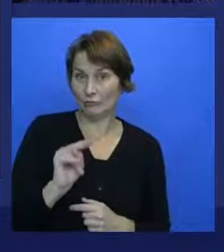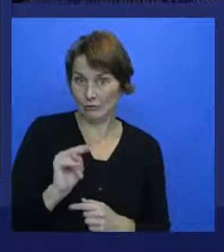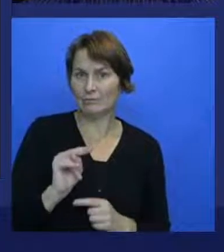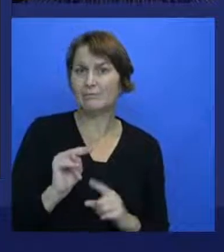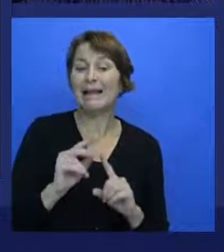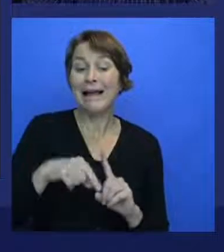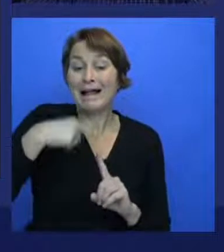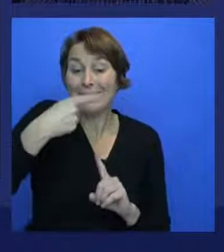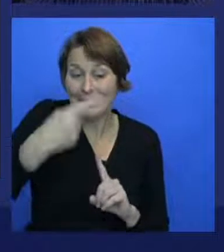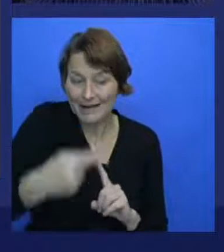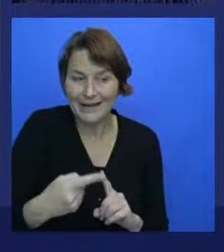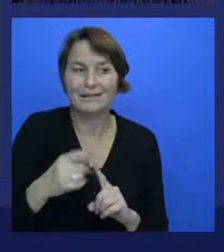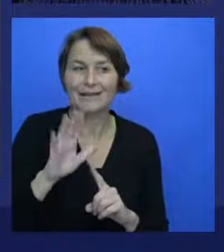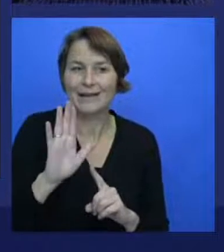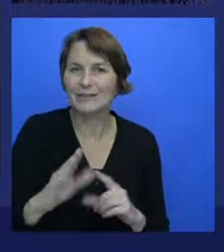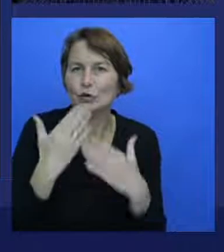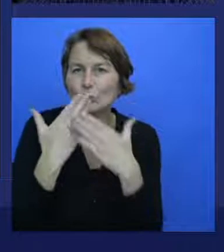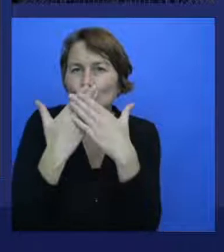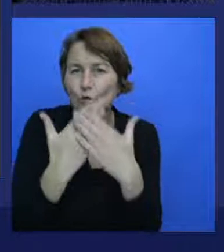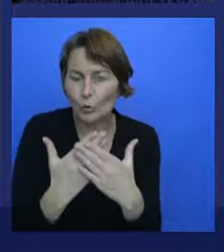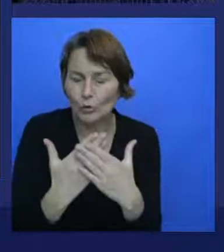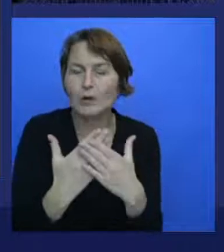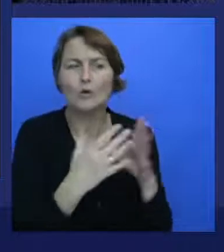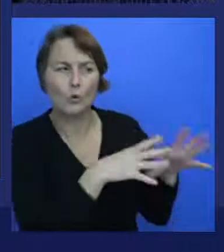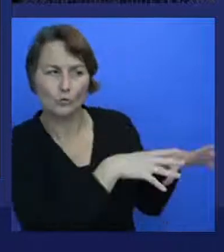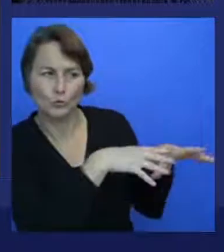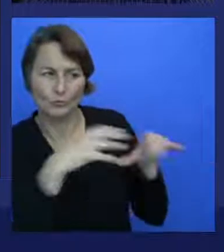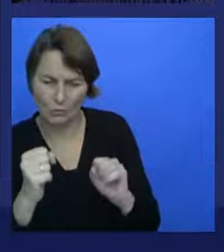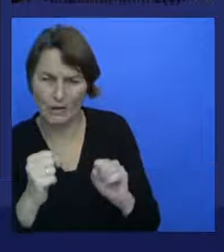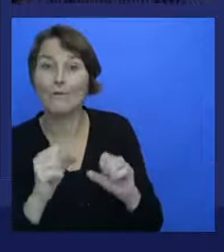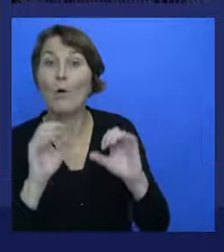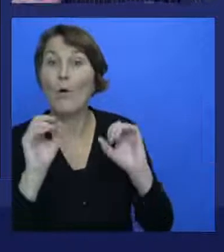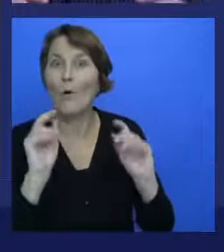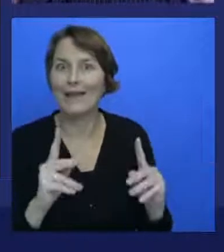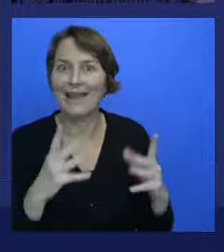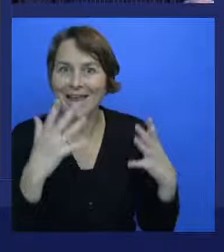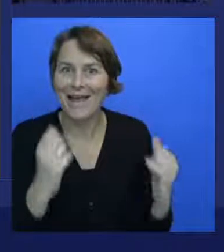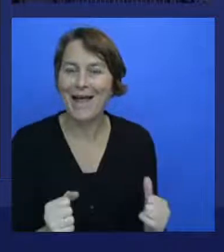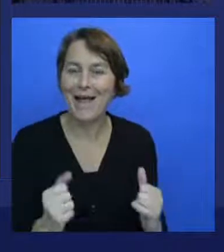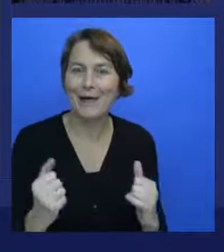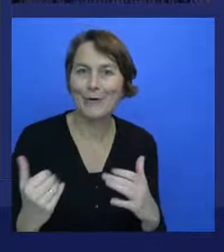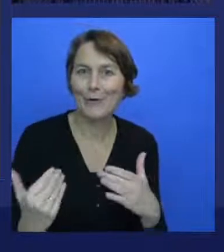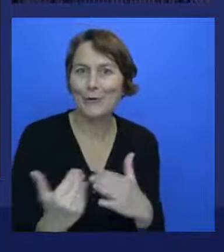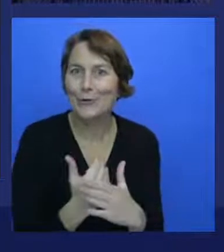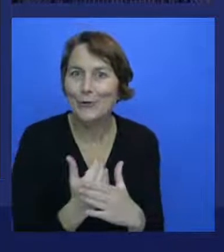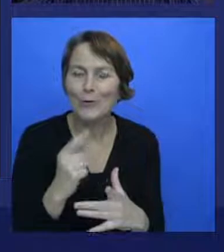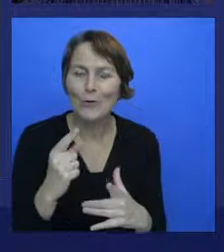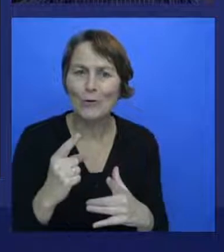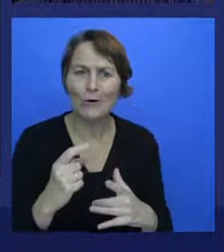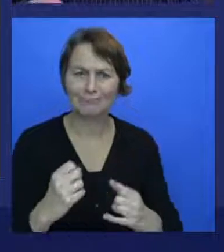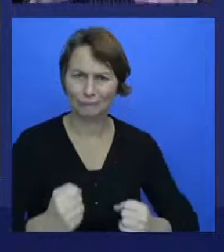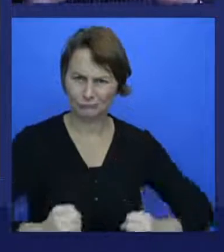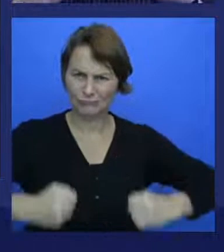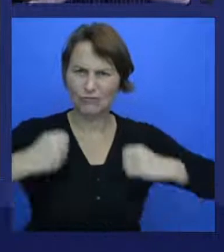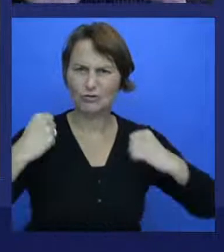on a new problem, thinking the compute is now there. So we've got a new generation of computational power. And